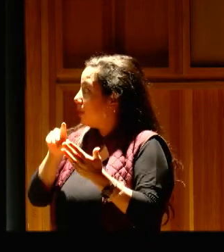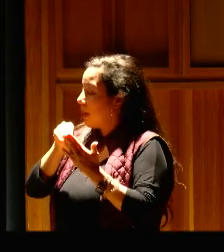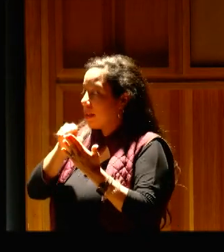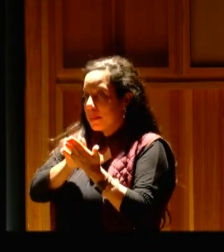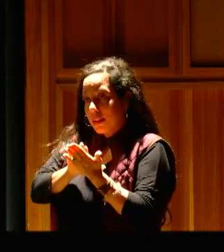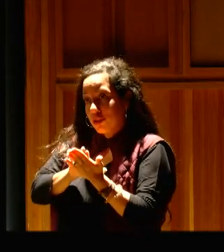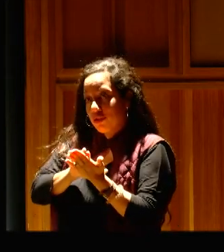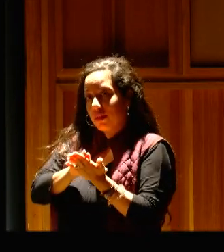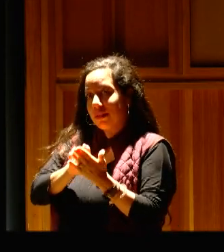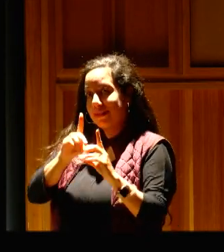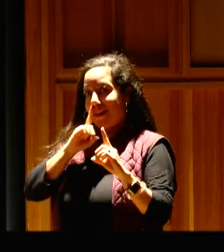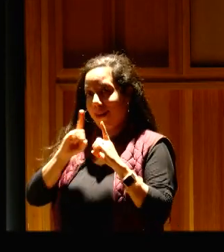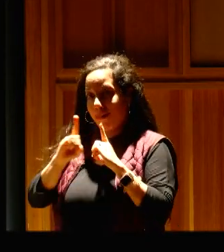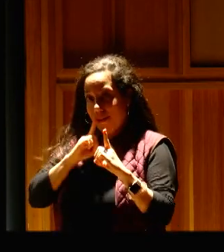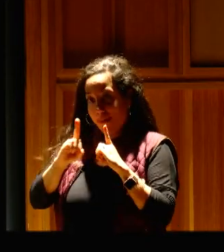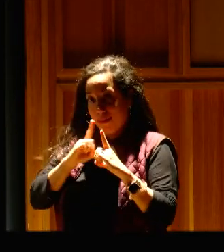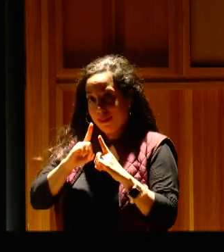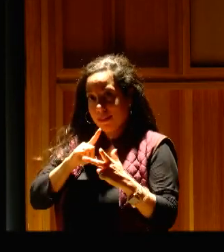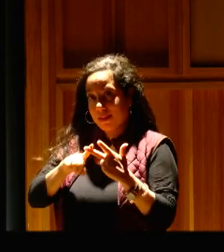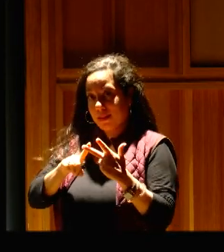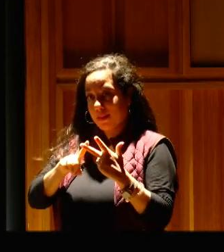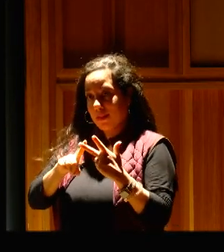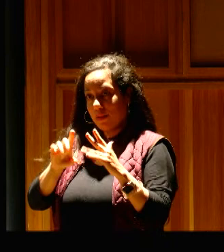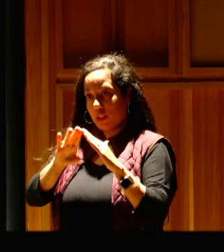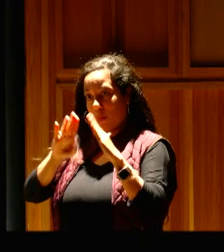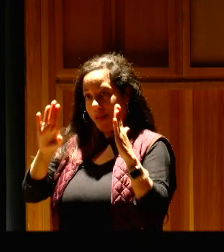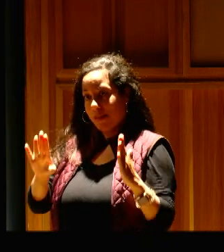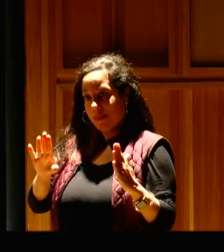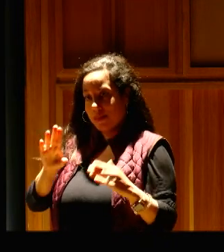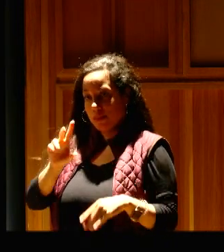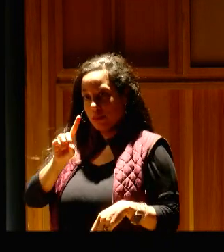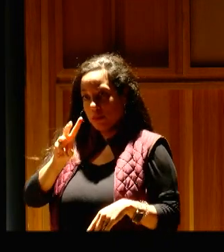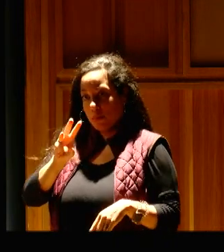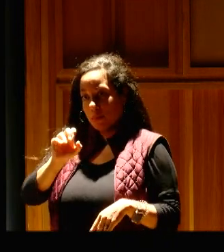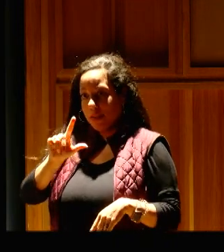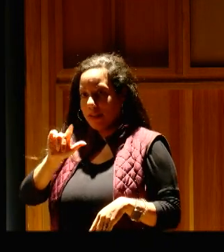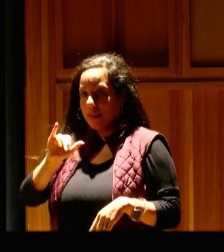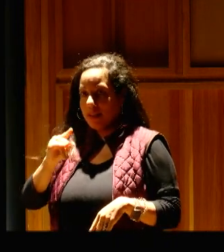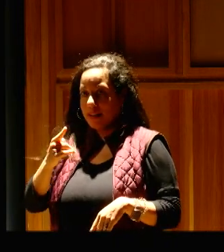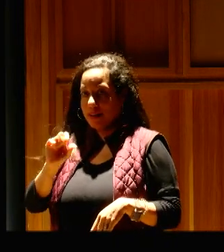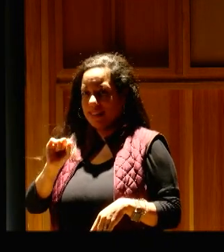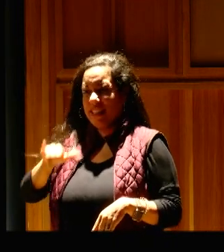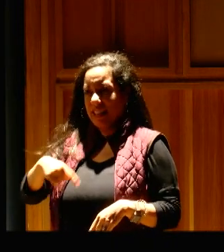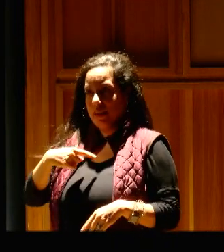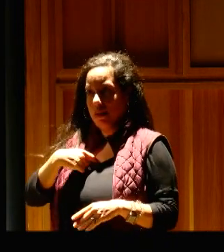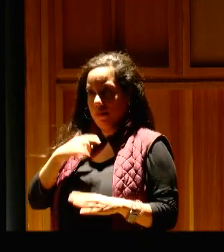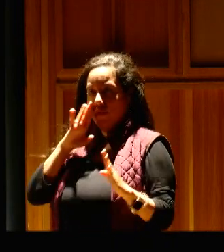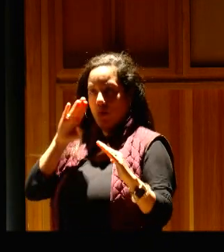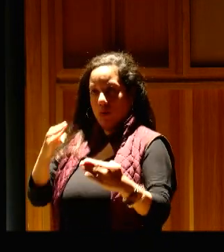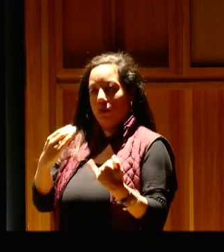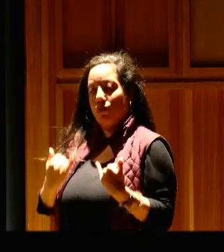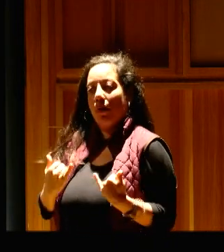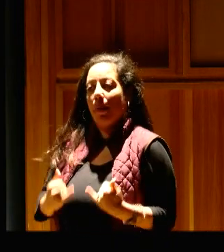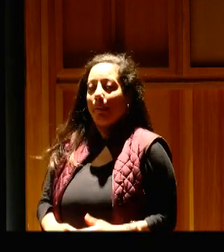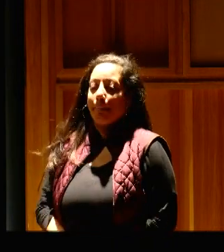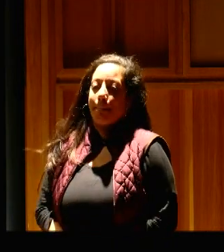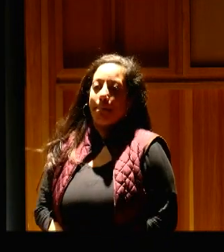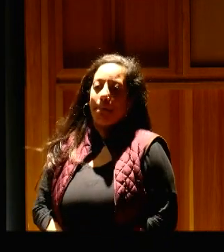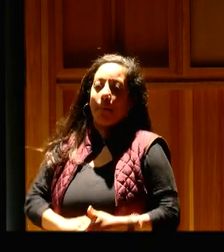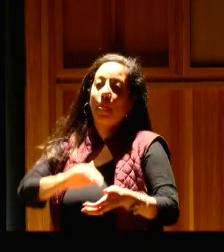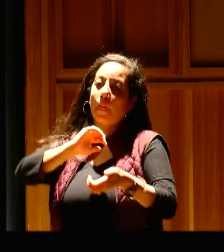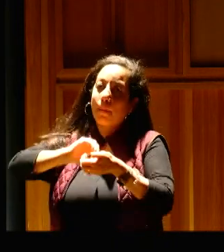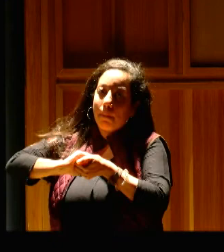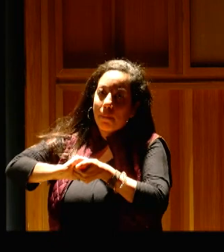documentation, dialogue, and dwellings, that I'm working on today. In